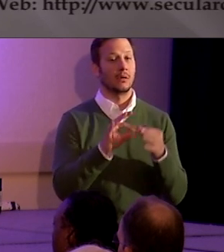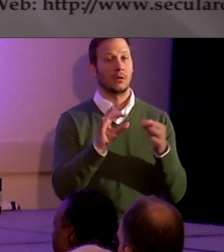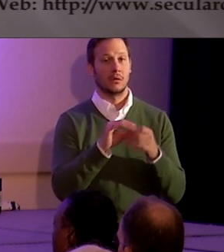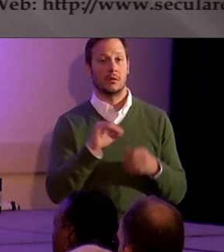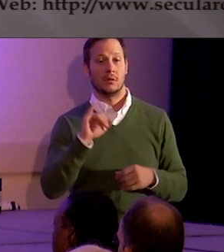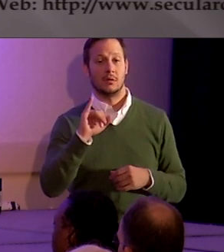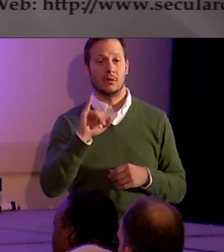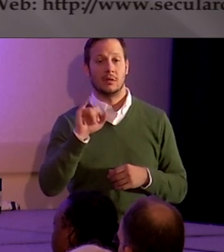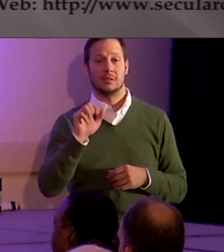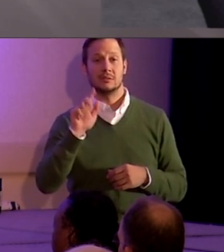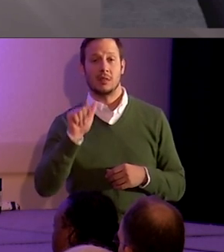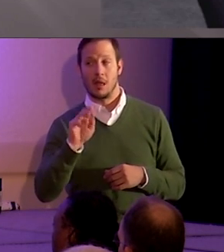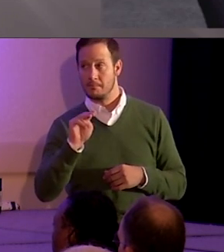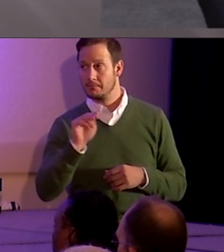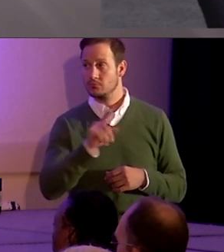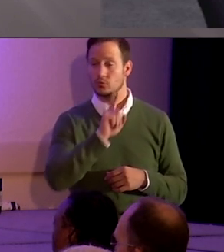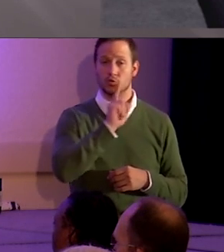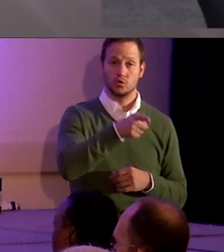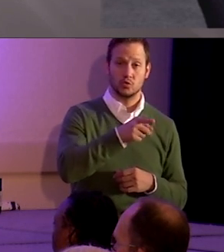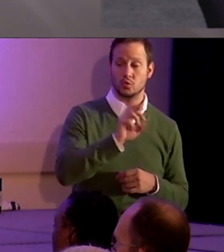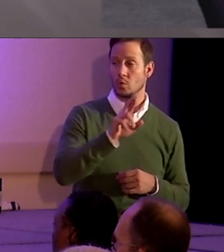it true or untrue,